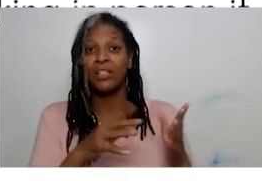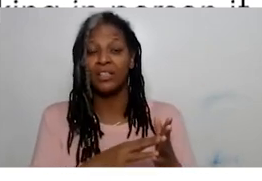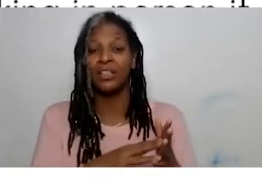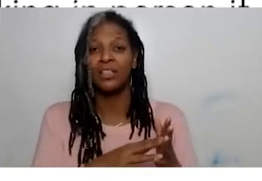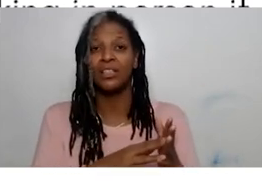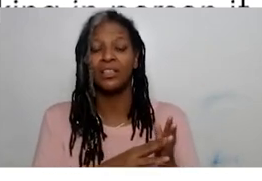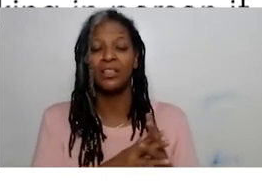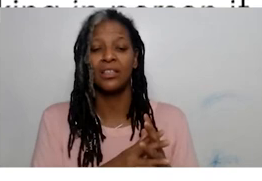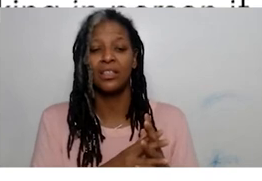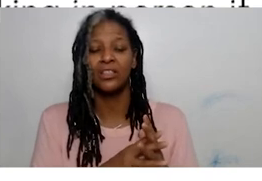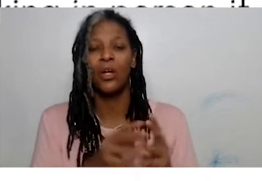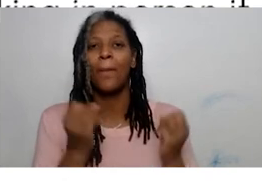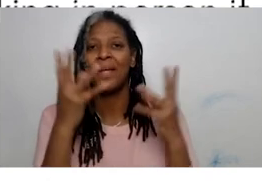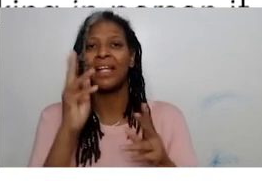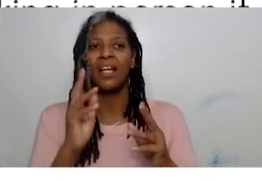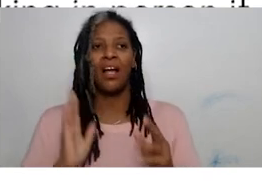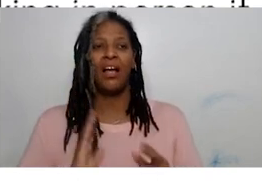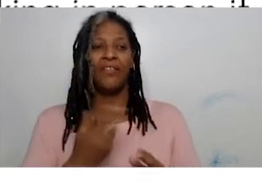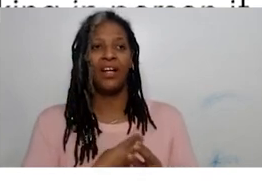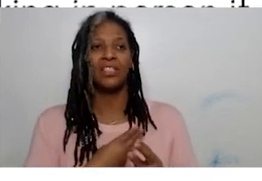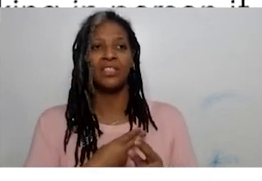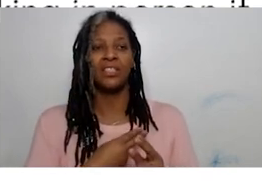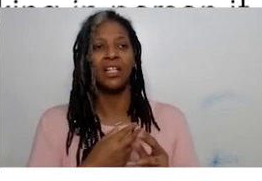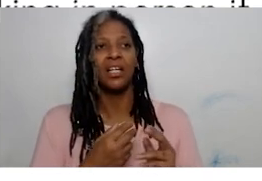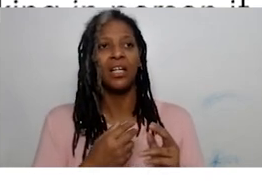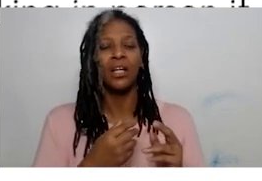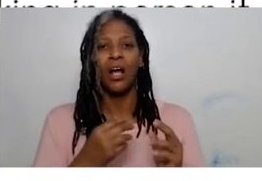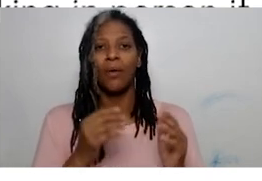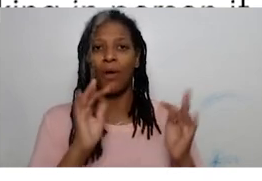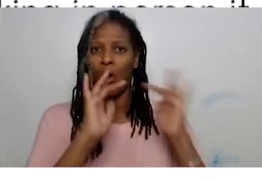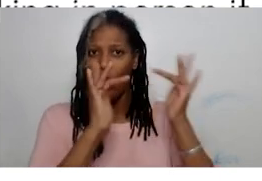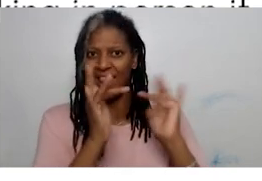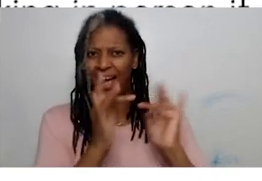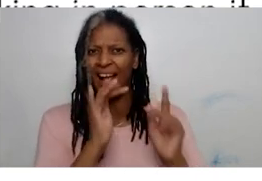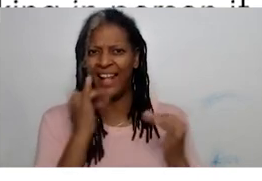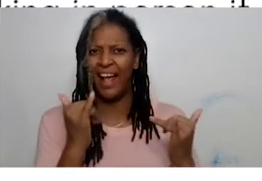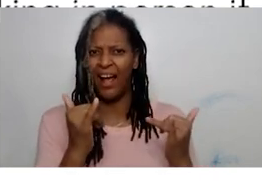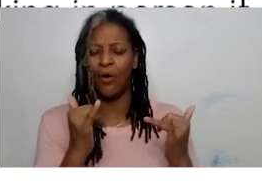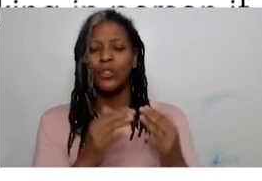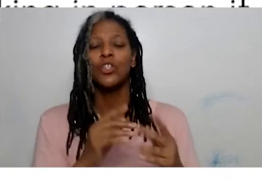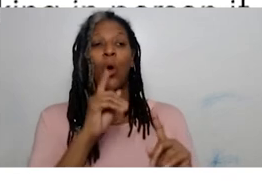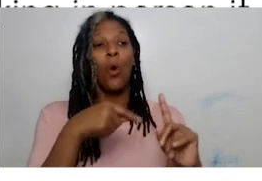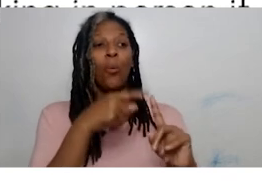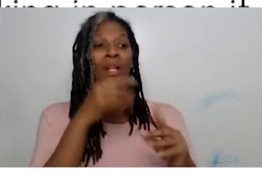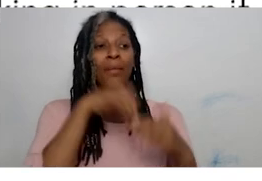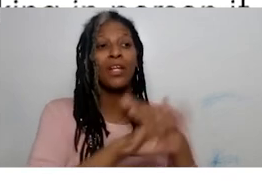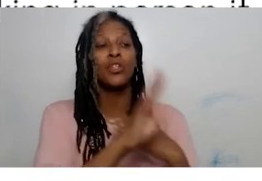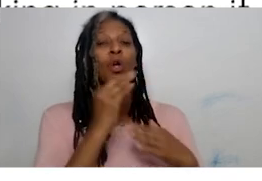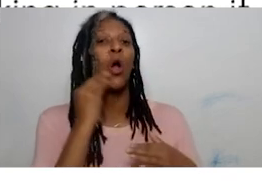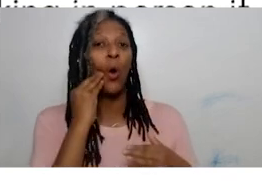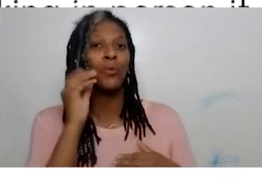doing teletherapy work, can I use your name and pronouns when I'm talking to you when you're in your home, or do I need to use someone that is